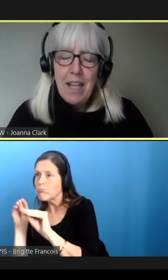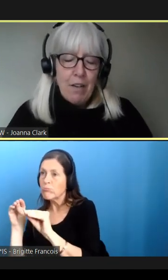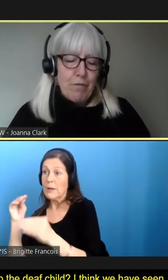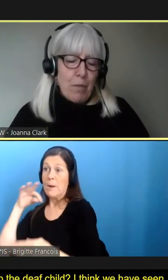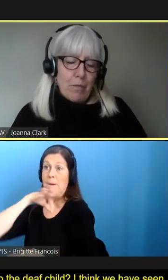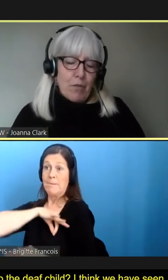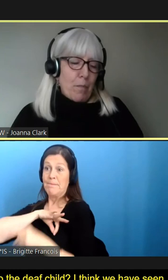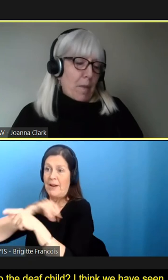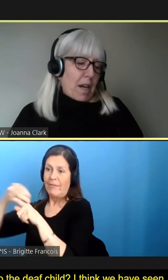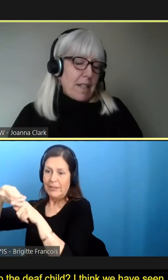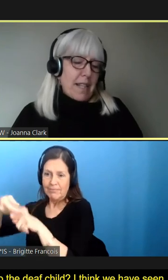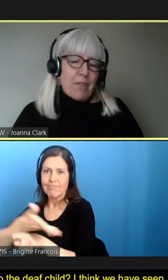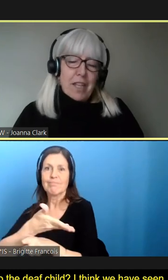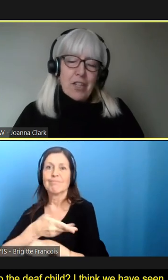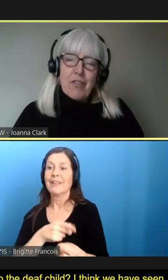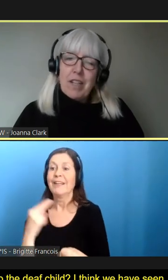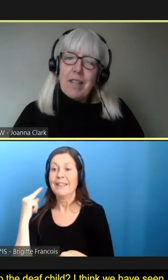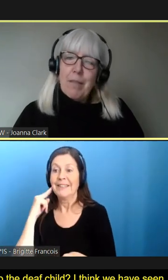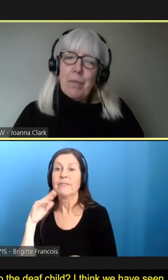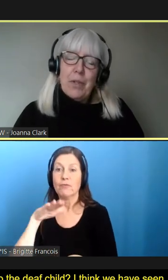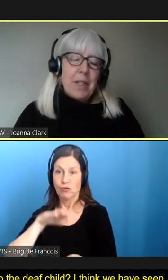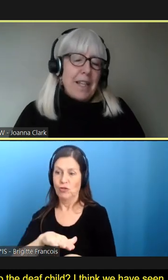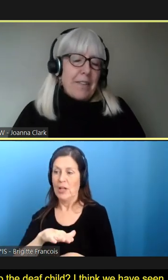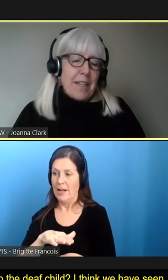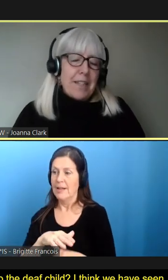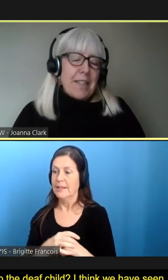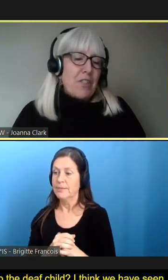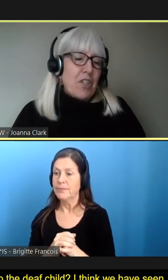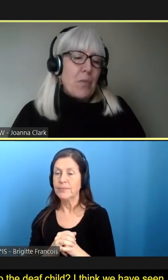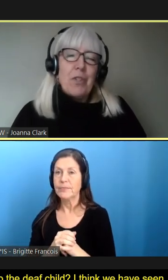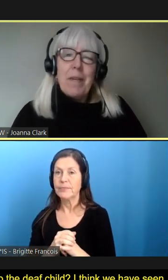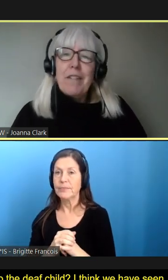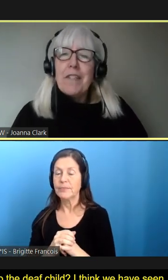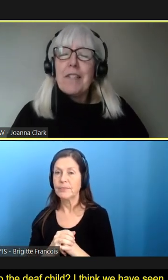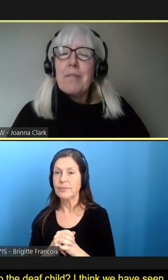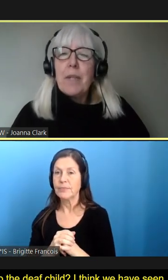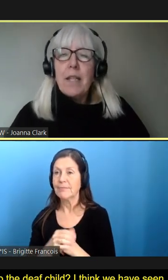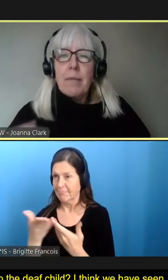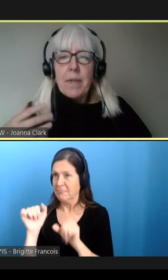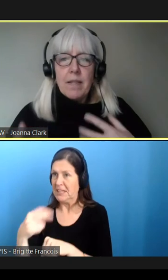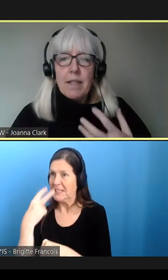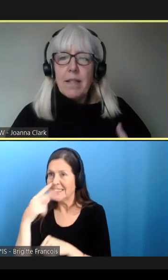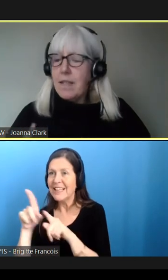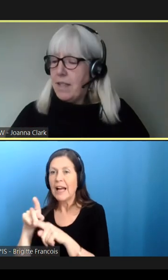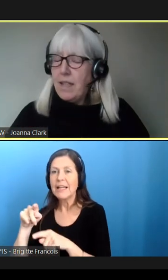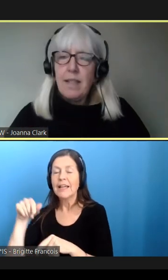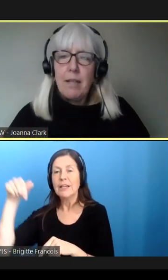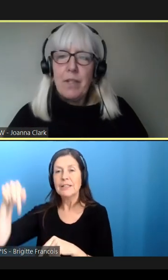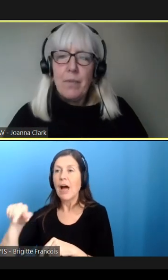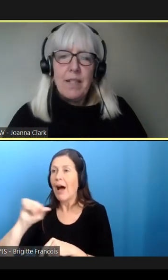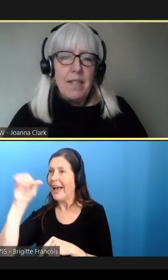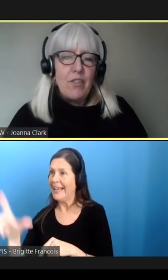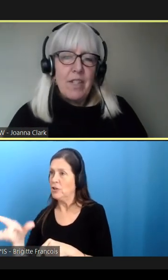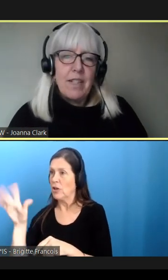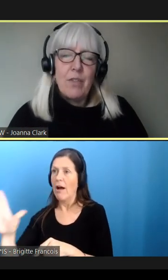obviously, from our South Asia example, that just what the benefits can be. But I think it can be